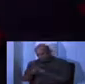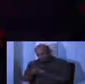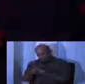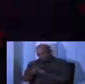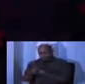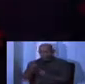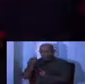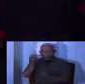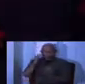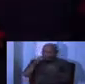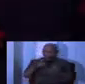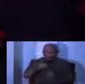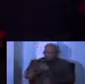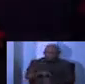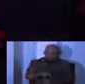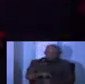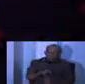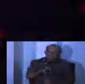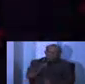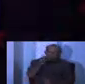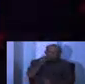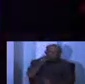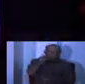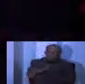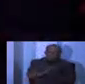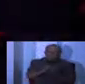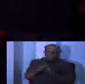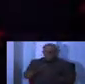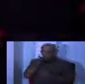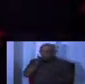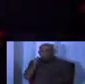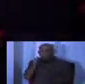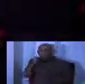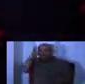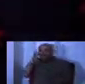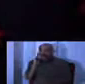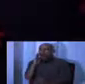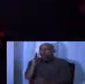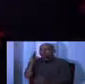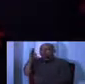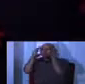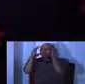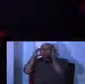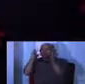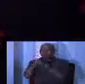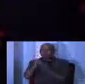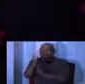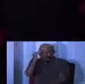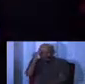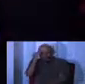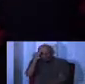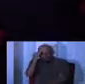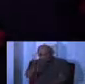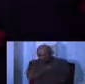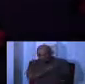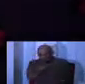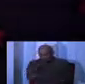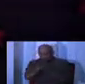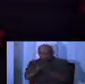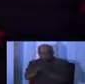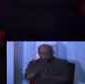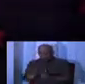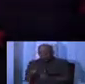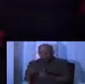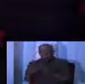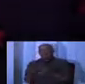faith whatsoever, but who experience the God consciousness, that Christ consciousness, that awareness of bringing peace to this